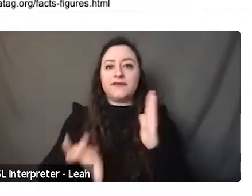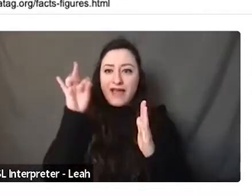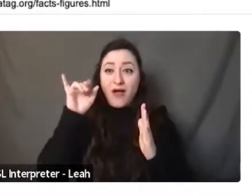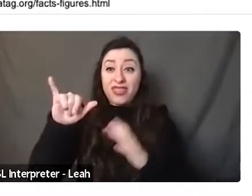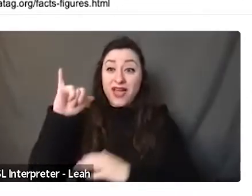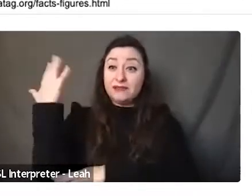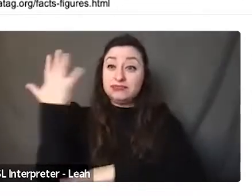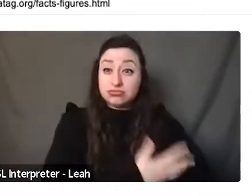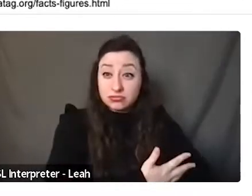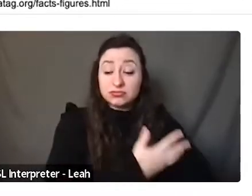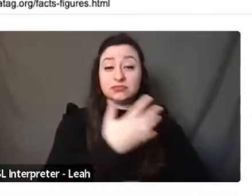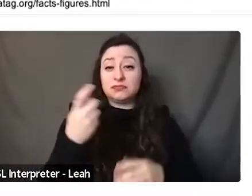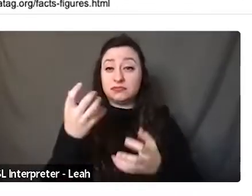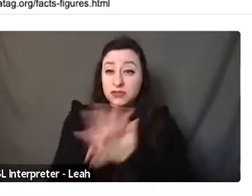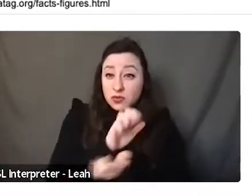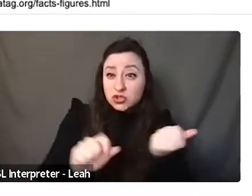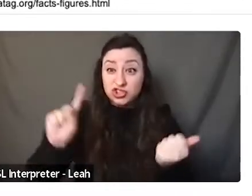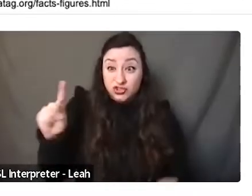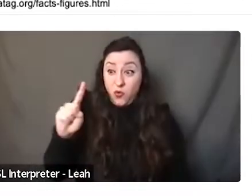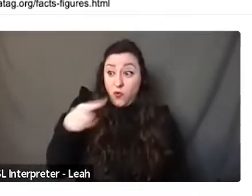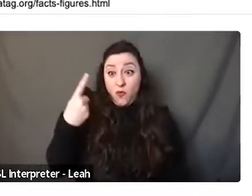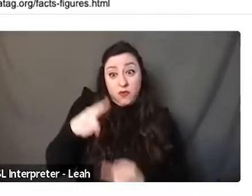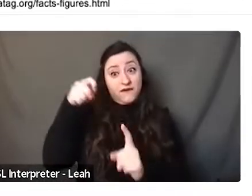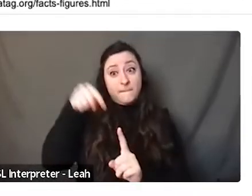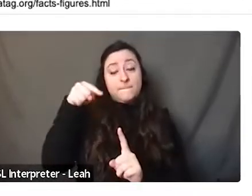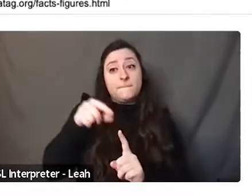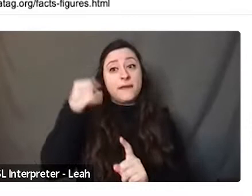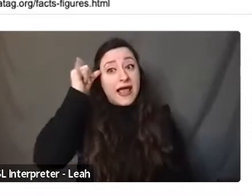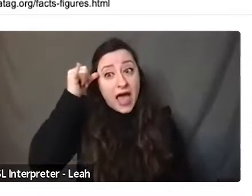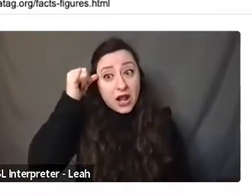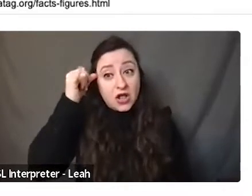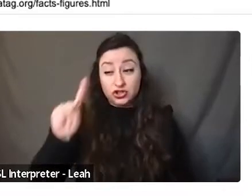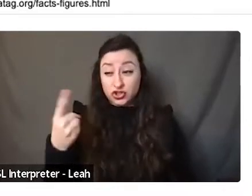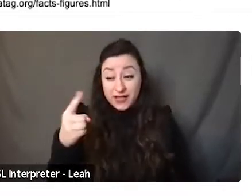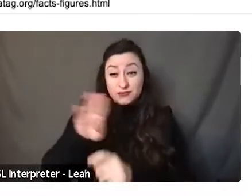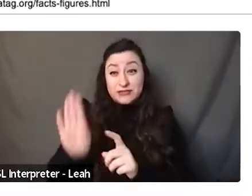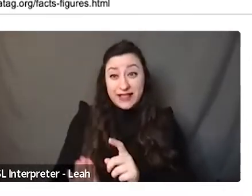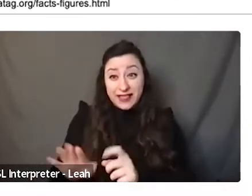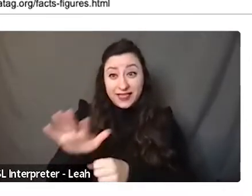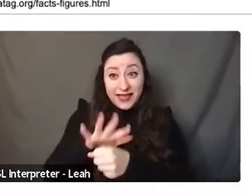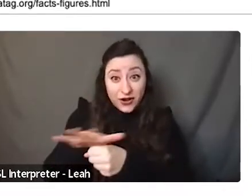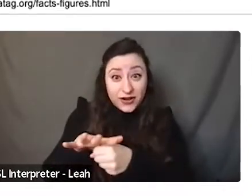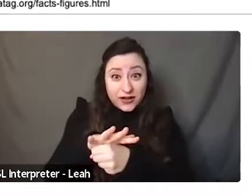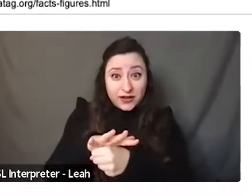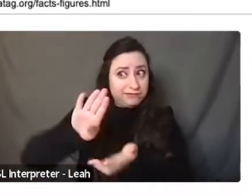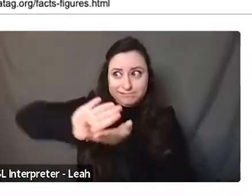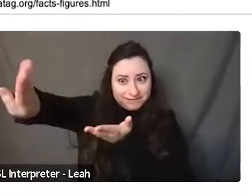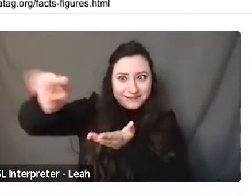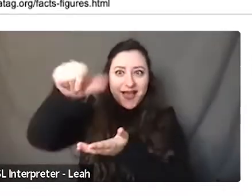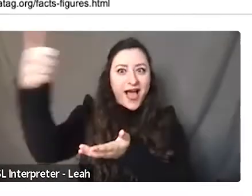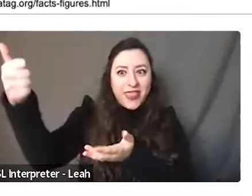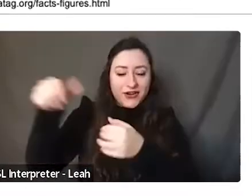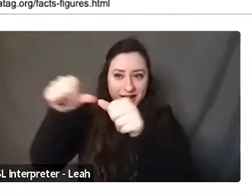deforestation just from the cattle ranching in just the Brazilian Amazon, that's excluding other sources of